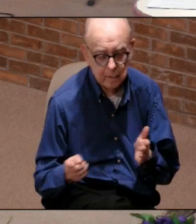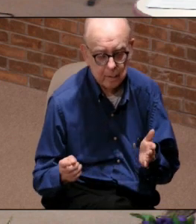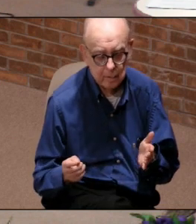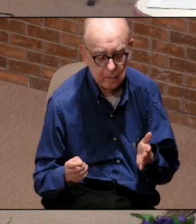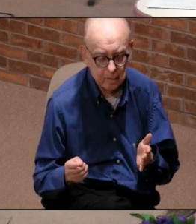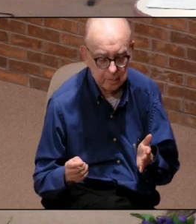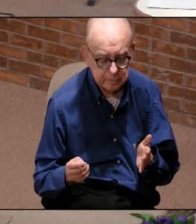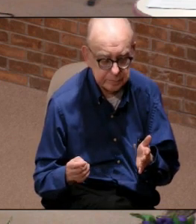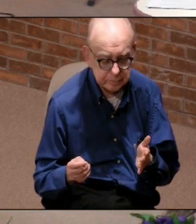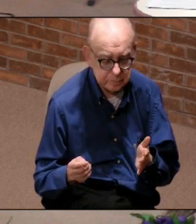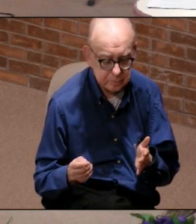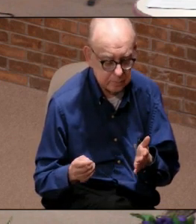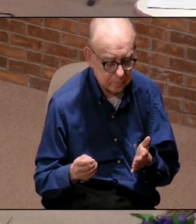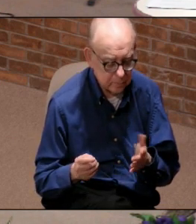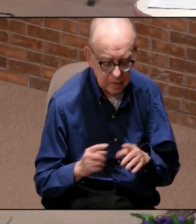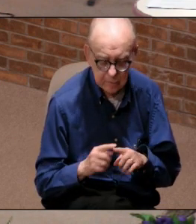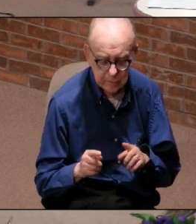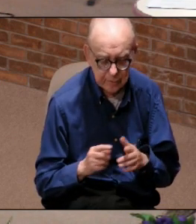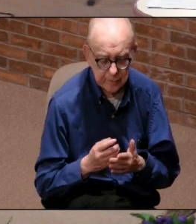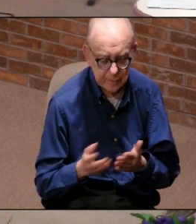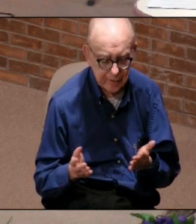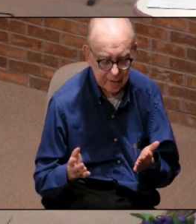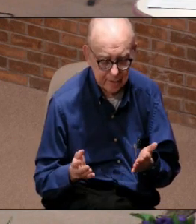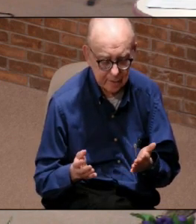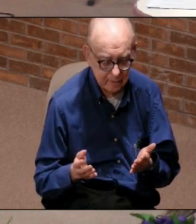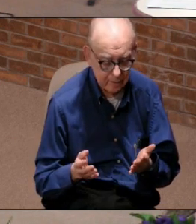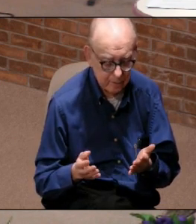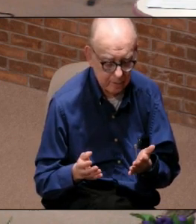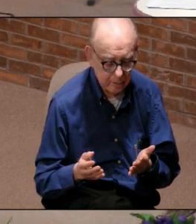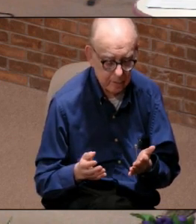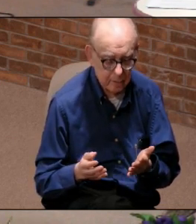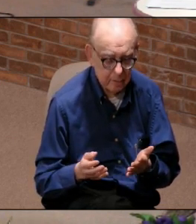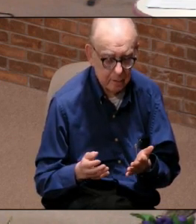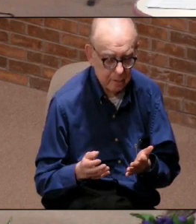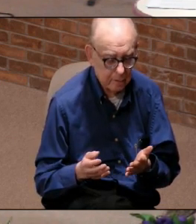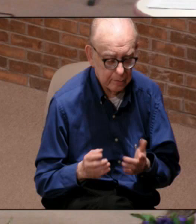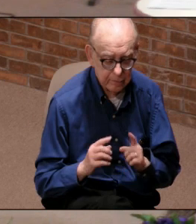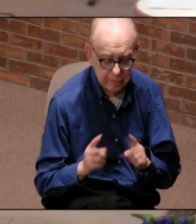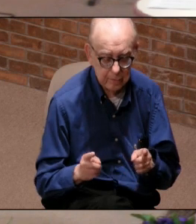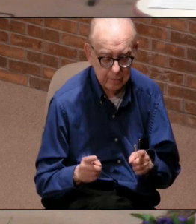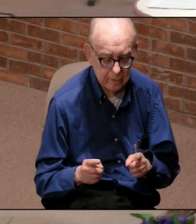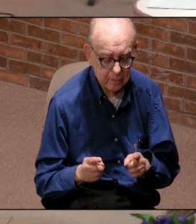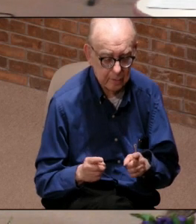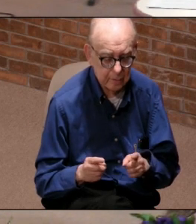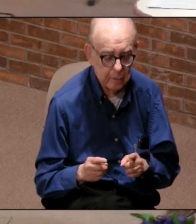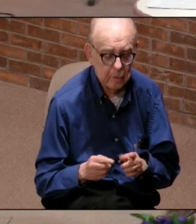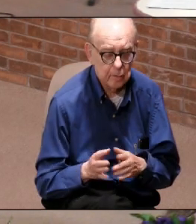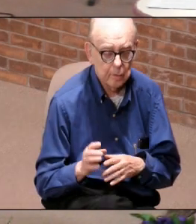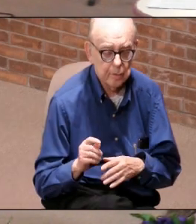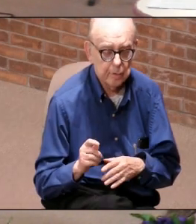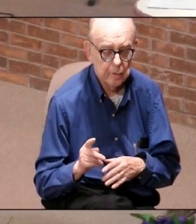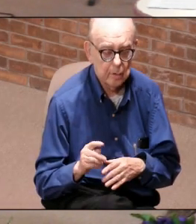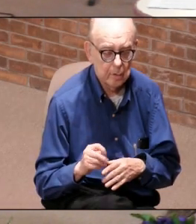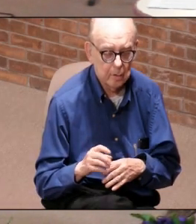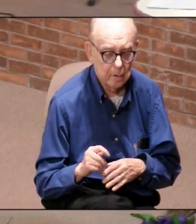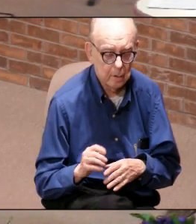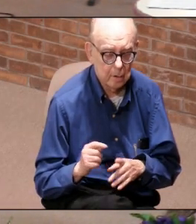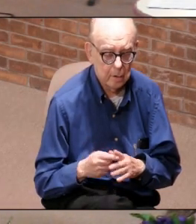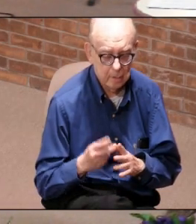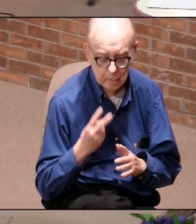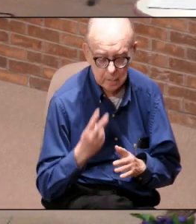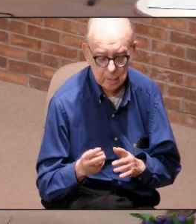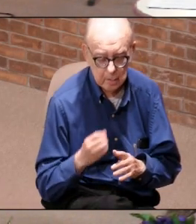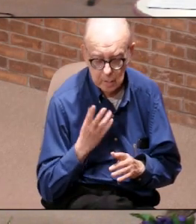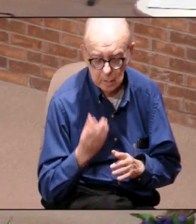they're just like fingers and veins and arteries just running through that plant. And you begin to see